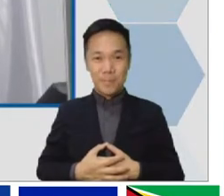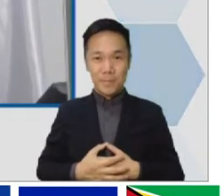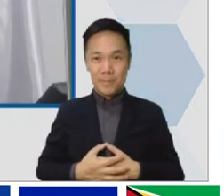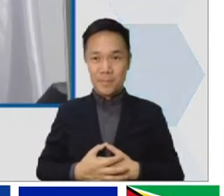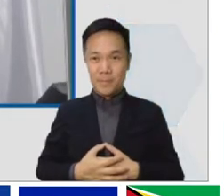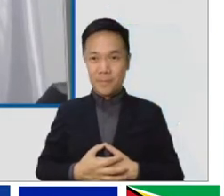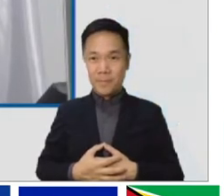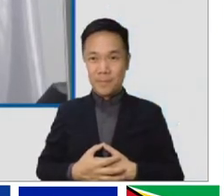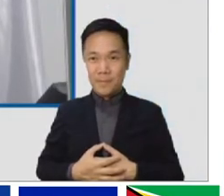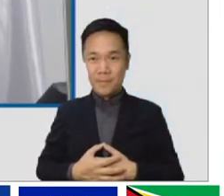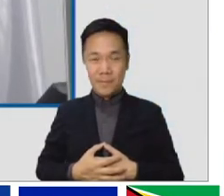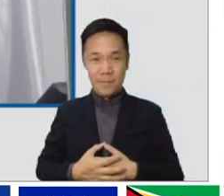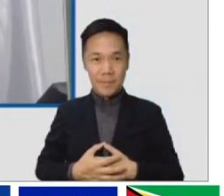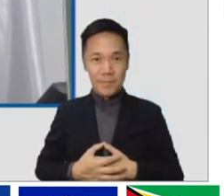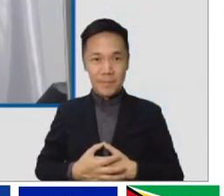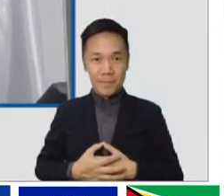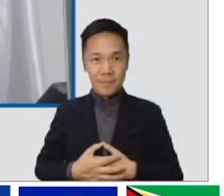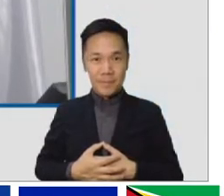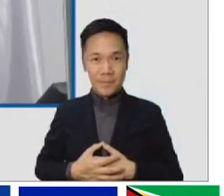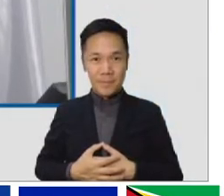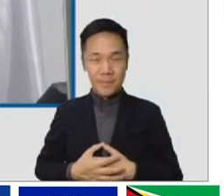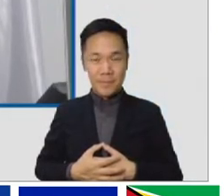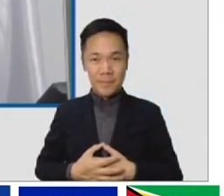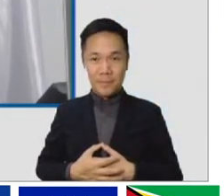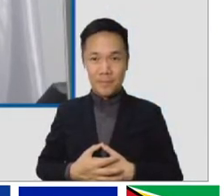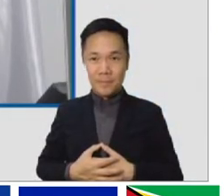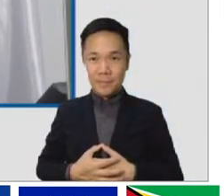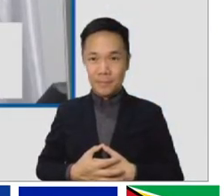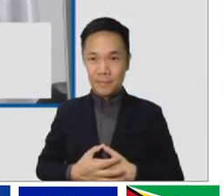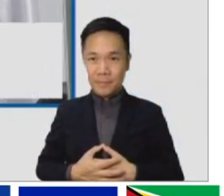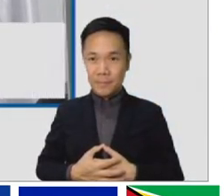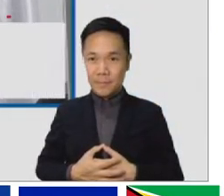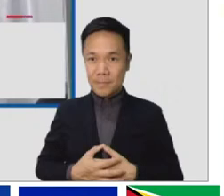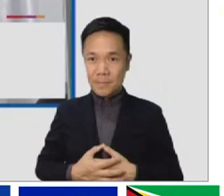Lamentablemente, lo siento. Las características geomorfológicas. Okay, the